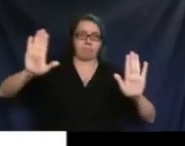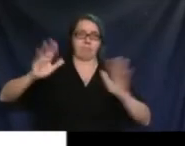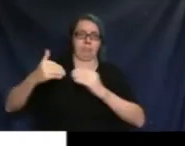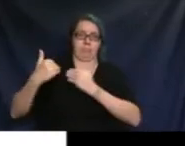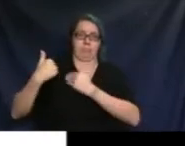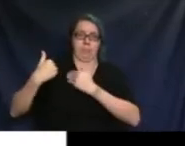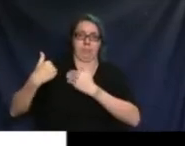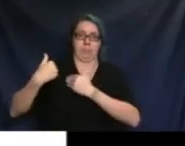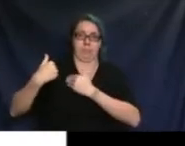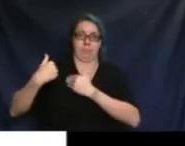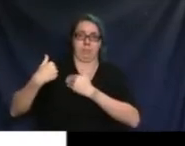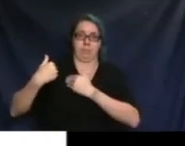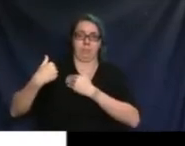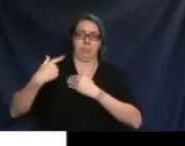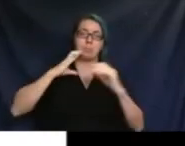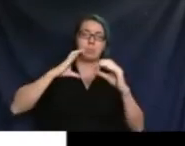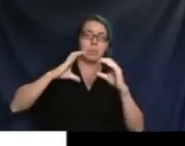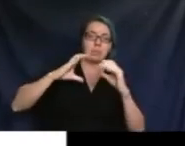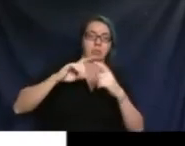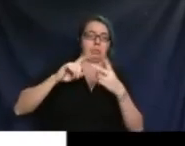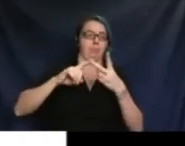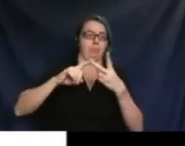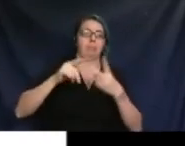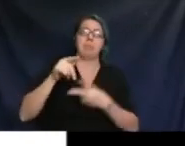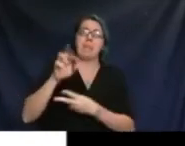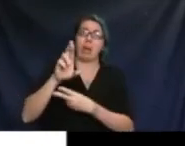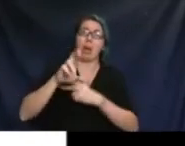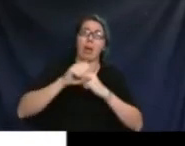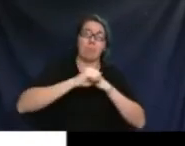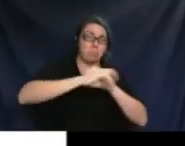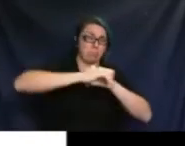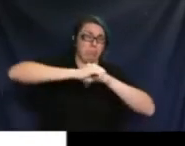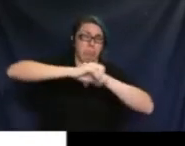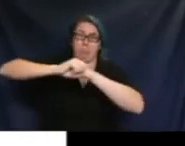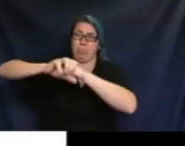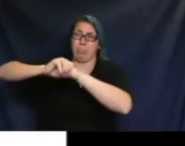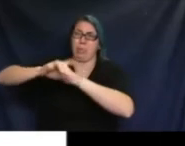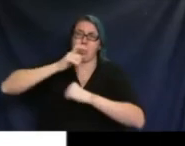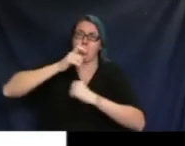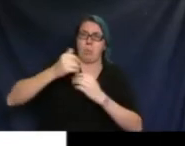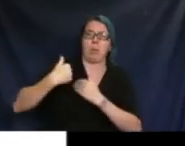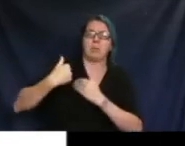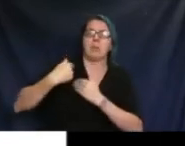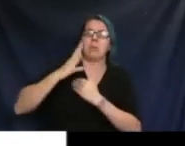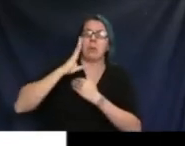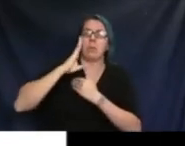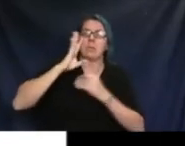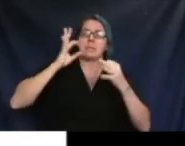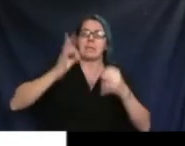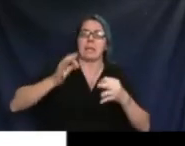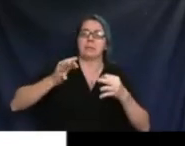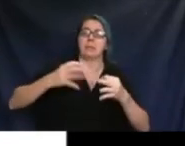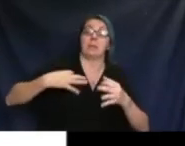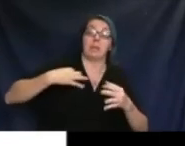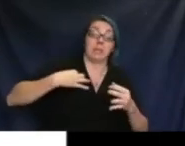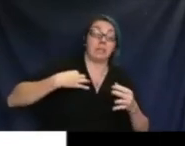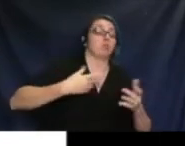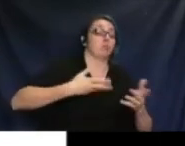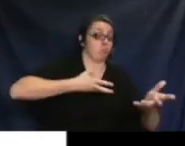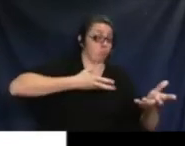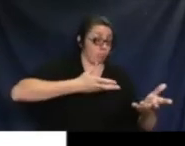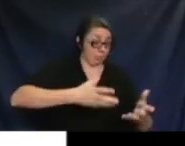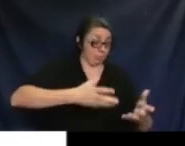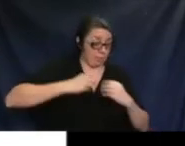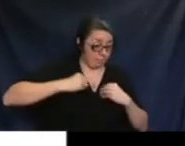communications and PR and things like that. I know that within Nuit Blanche, there's an obligation to